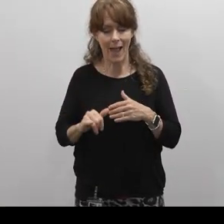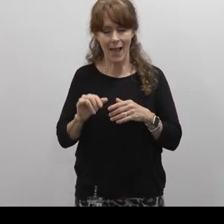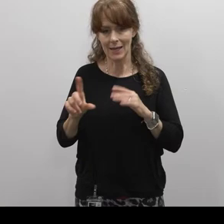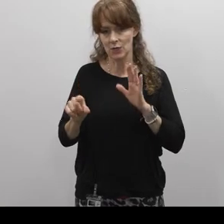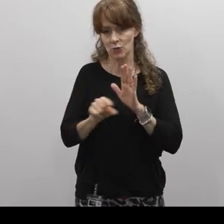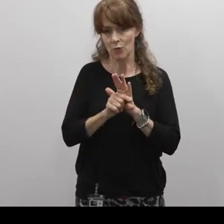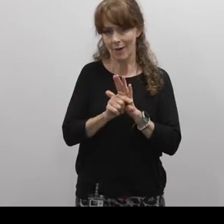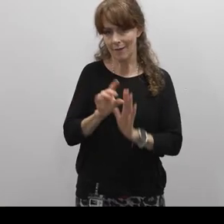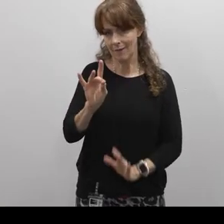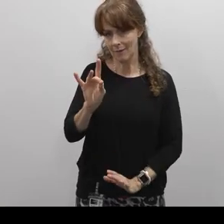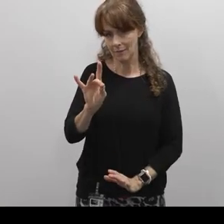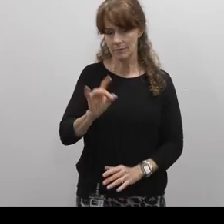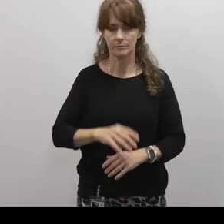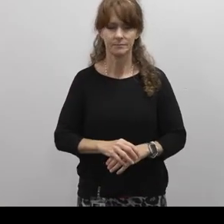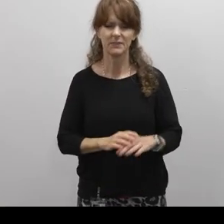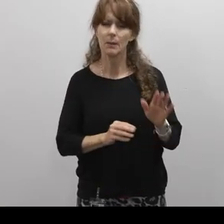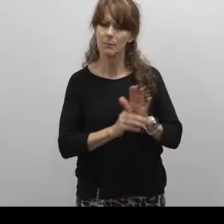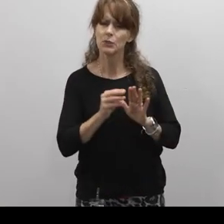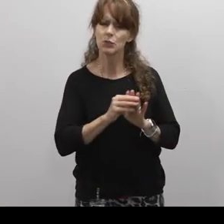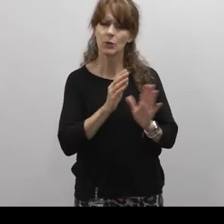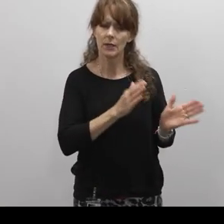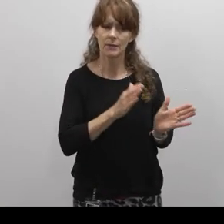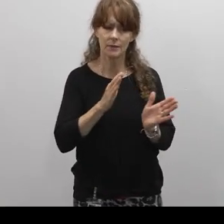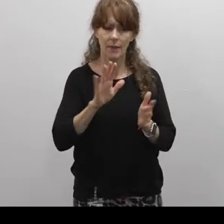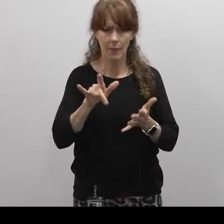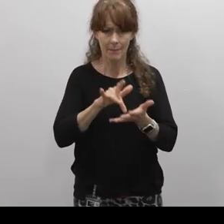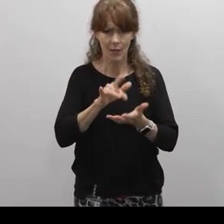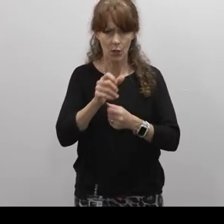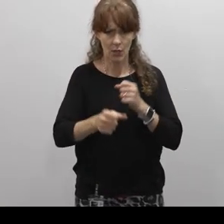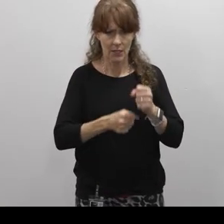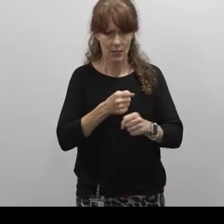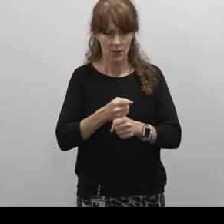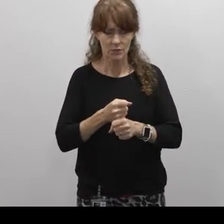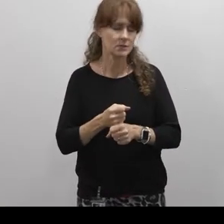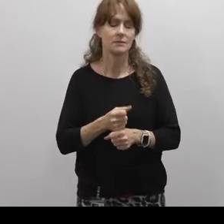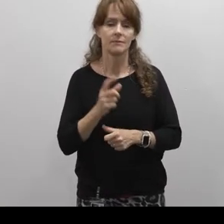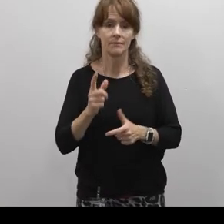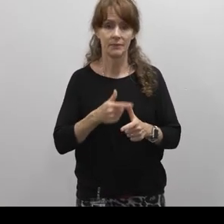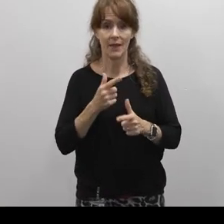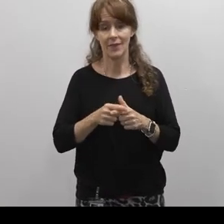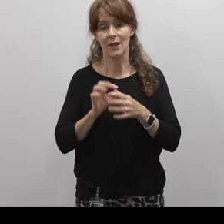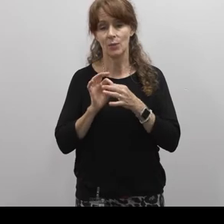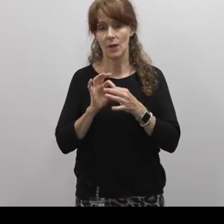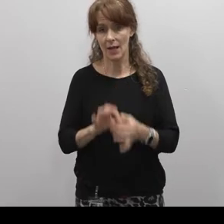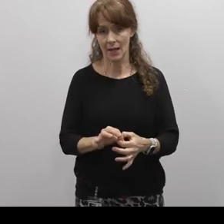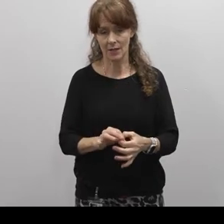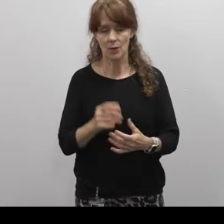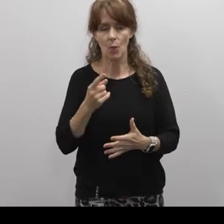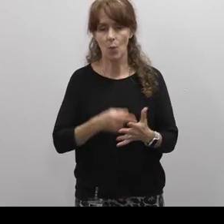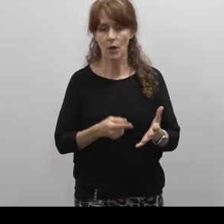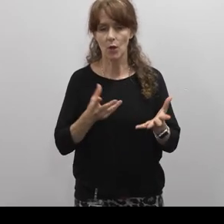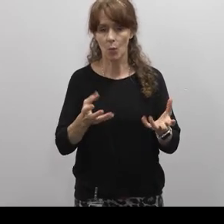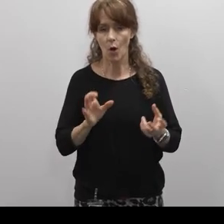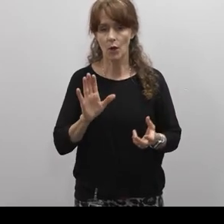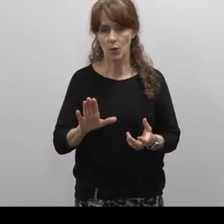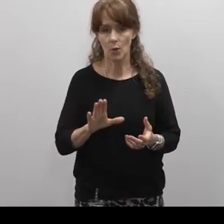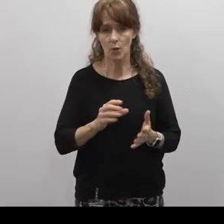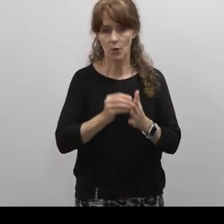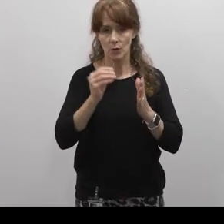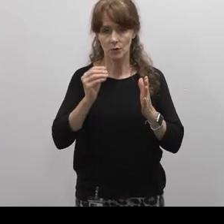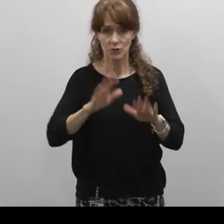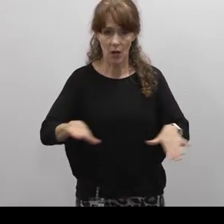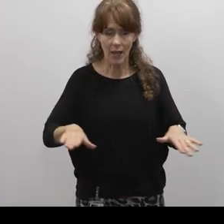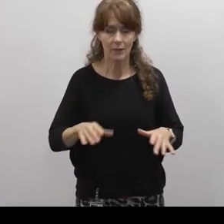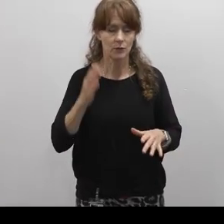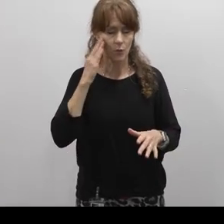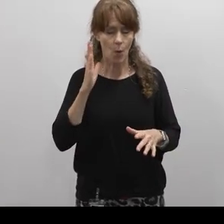our maturing students into those middle years. And then a related question, what do you want your child to know and be able to do by